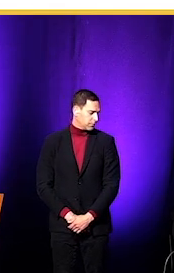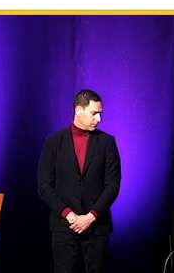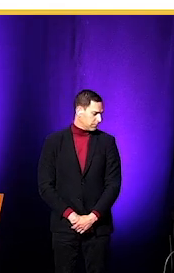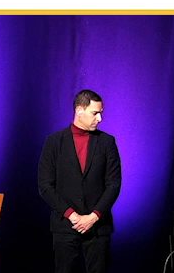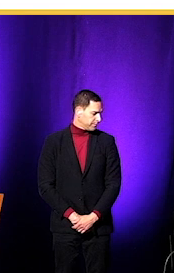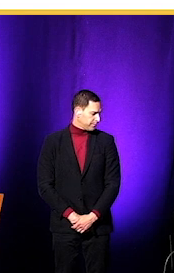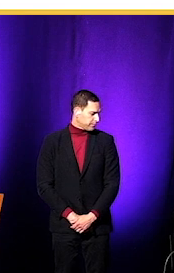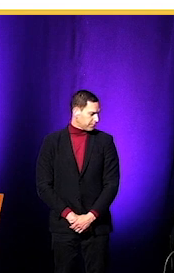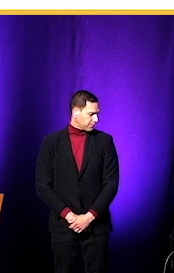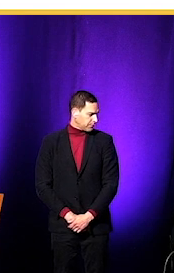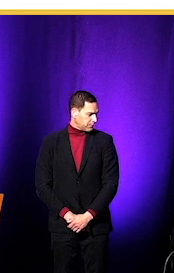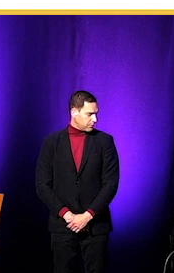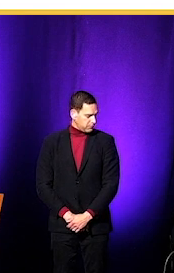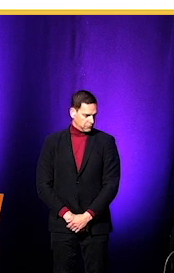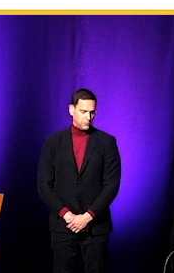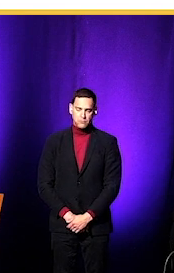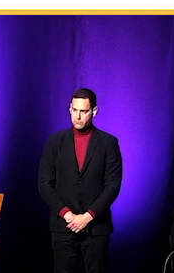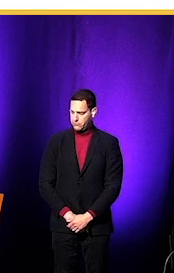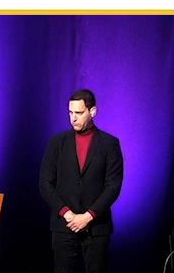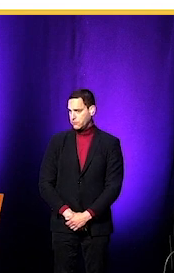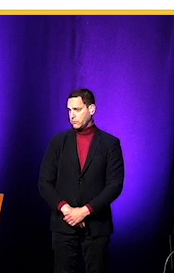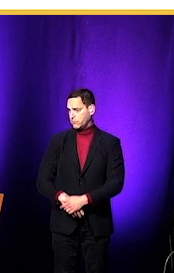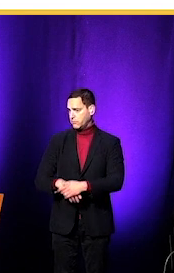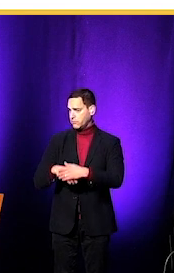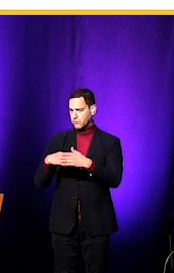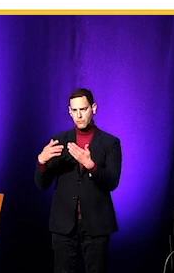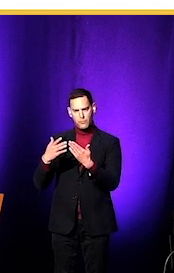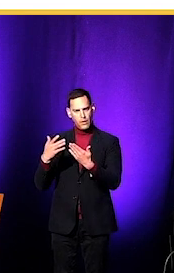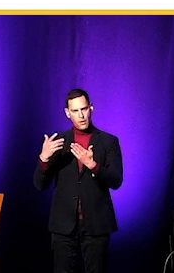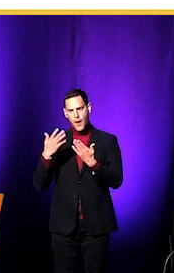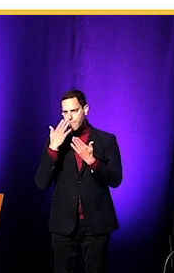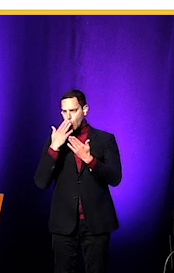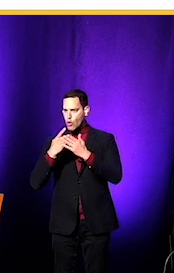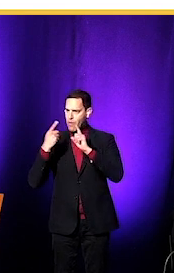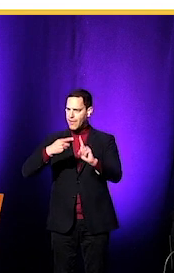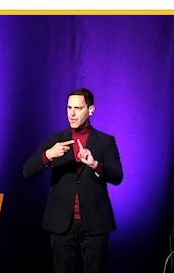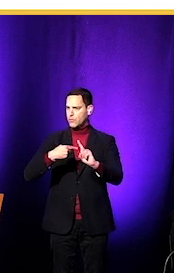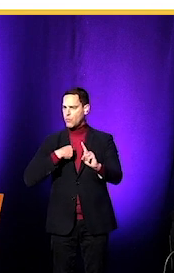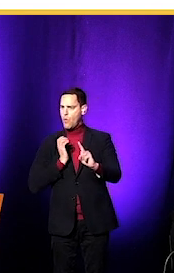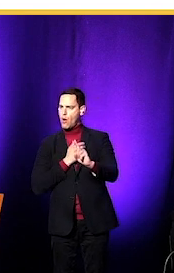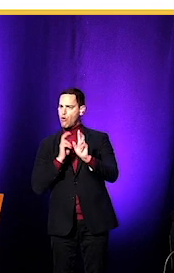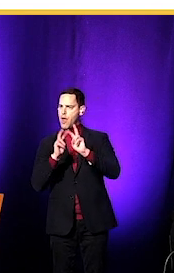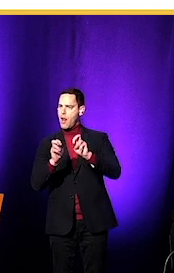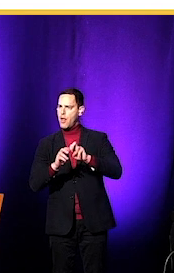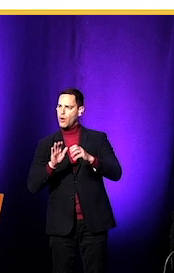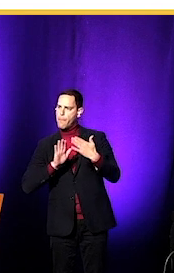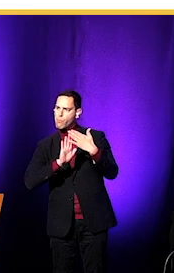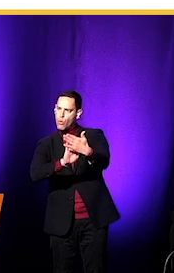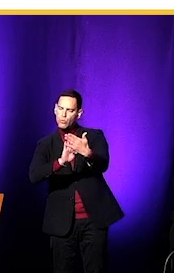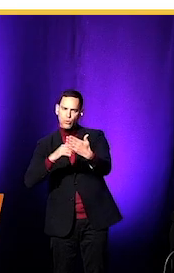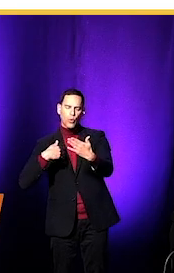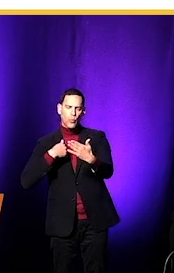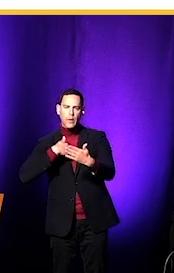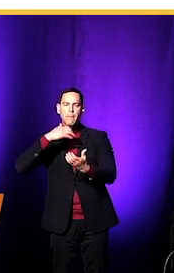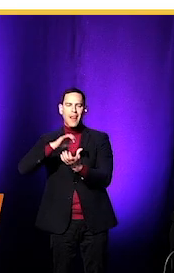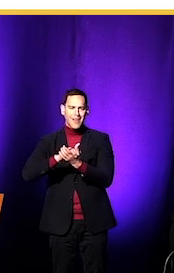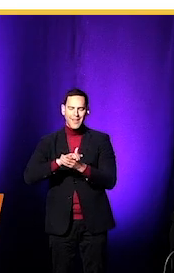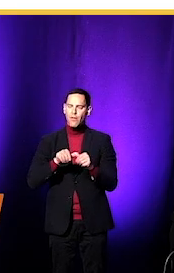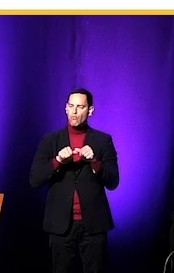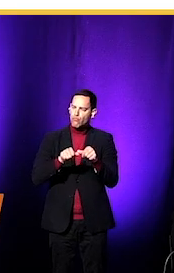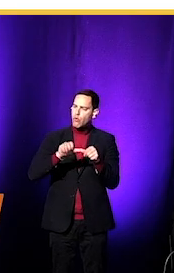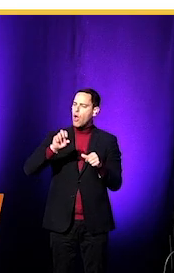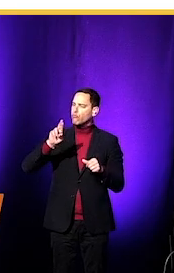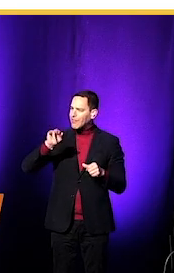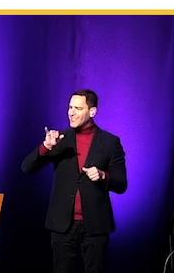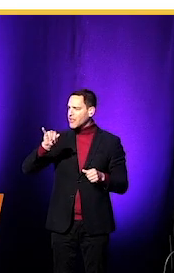Following Weisner, and of relevance to the analytical frames that I highlight today, we view resilience and sustainability as dynamic,